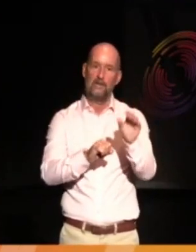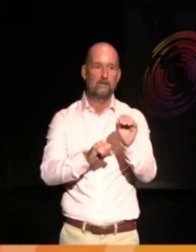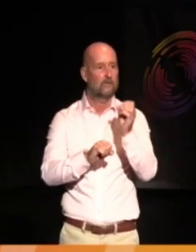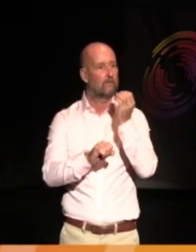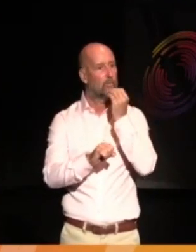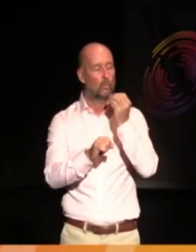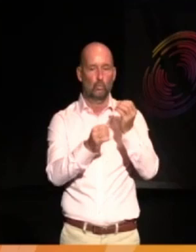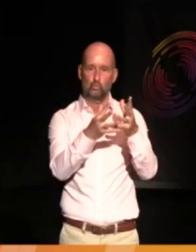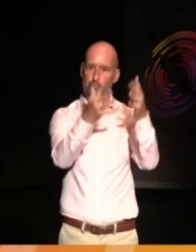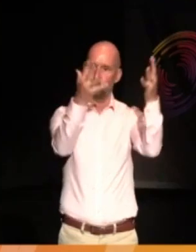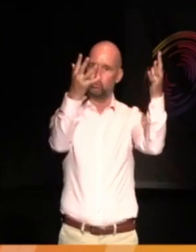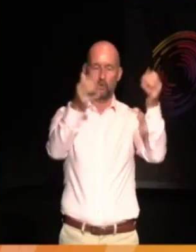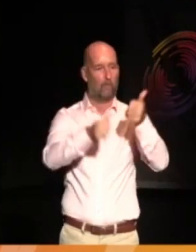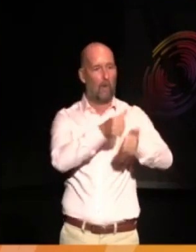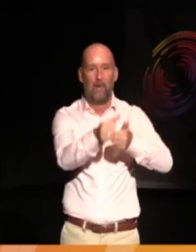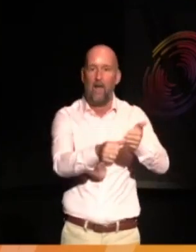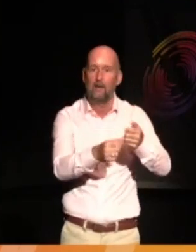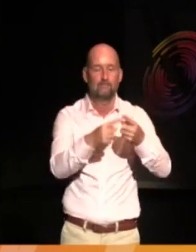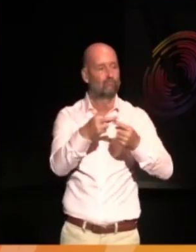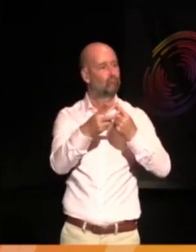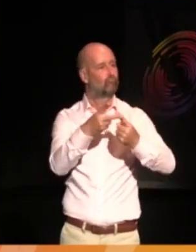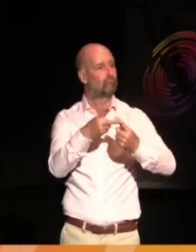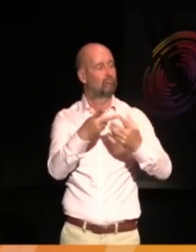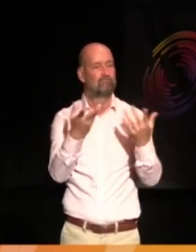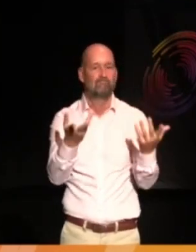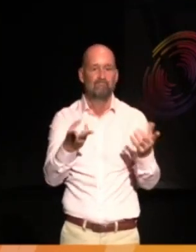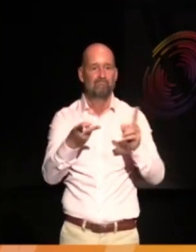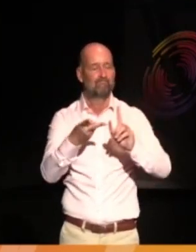exploded. It wasn't for us. It